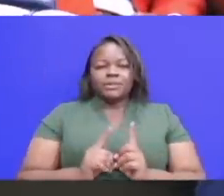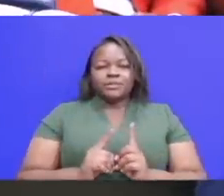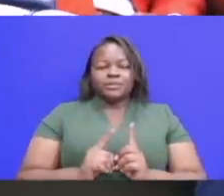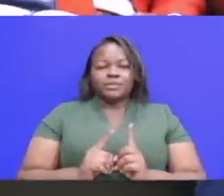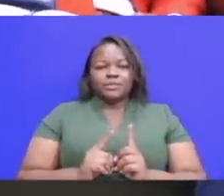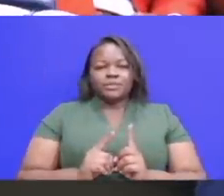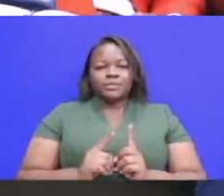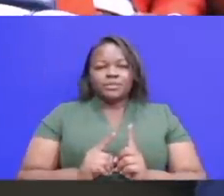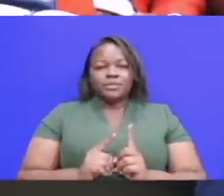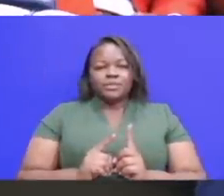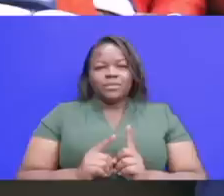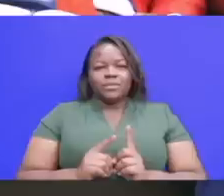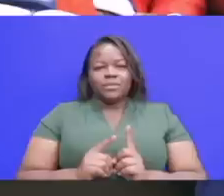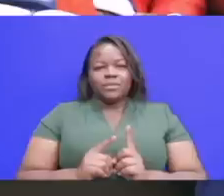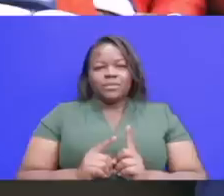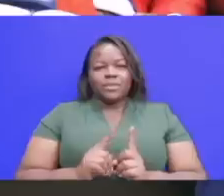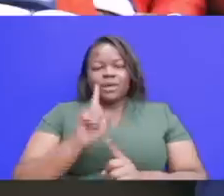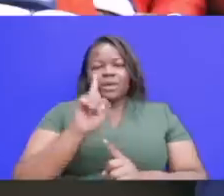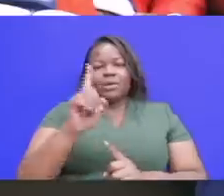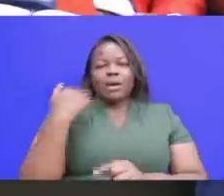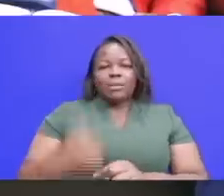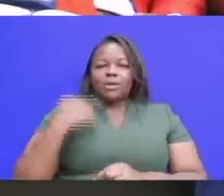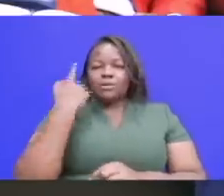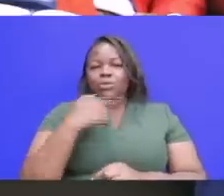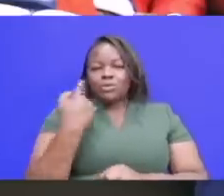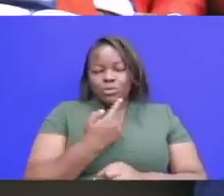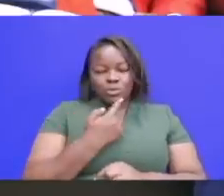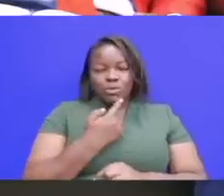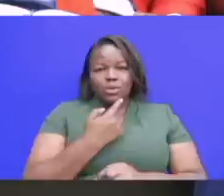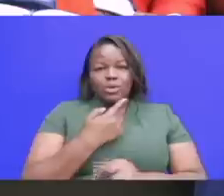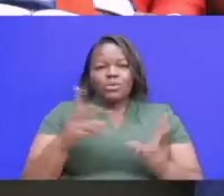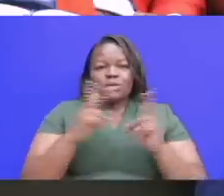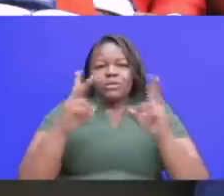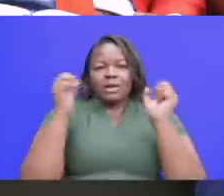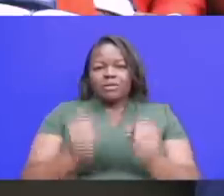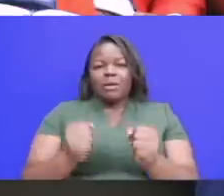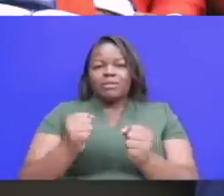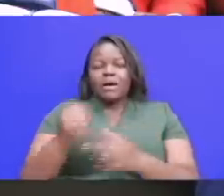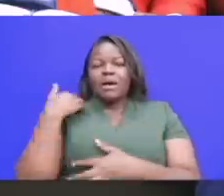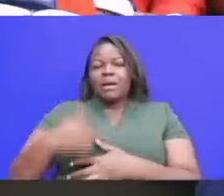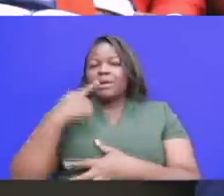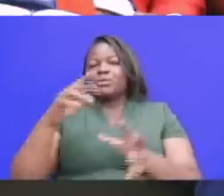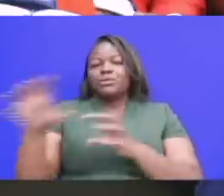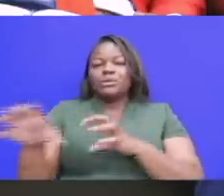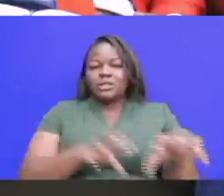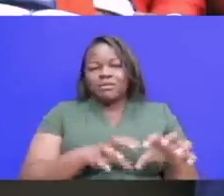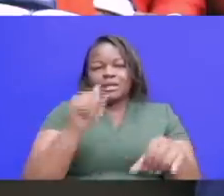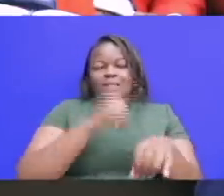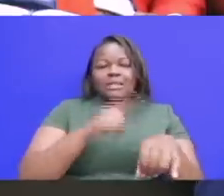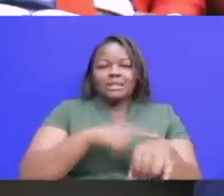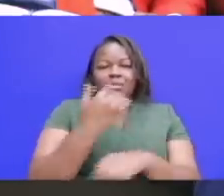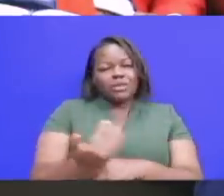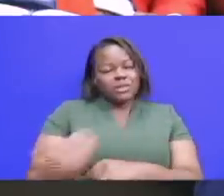one, somebody was very steadfast. Steadfast. Somebody also suffered at a childhood. Mm. And